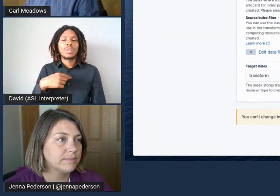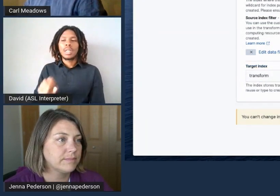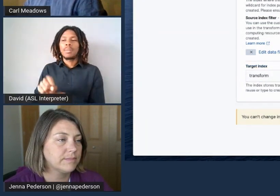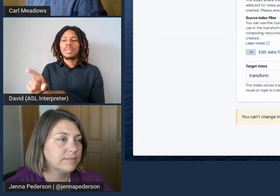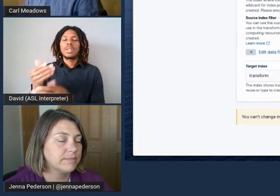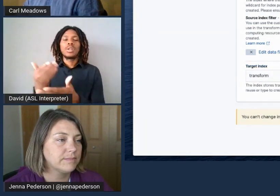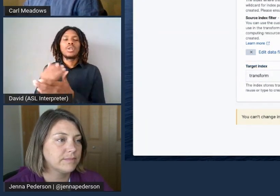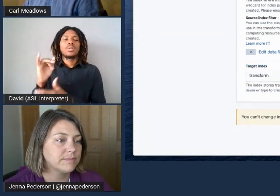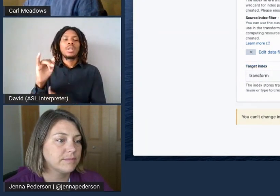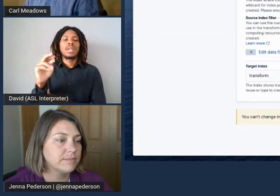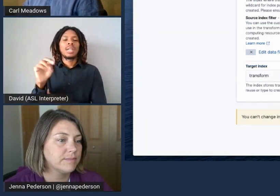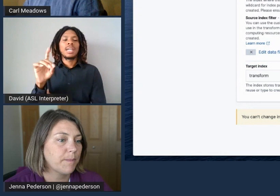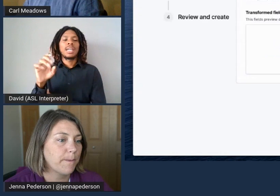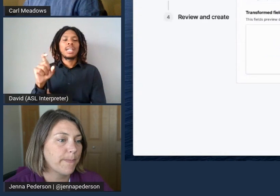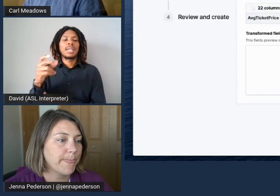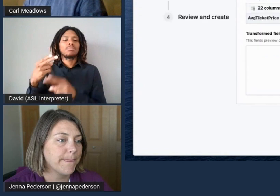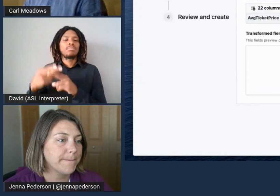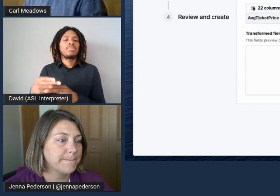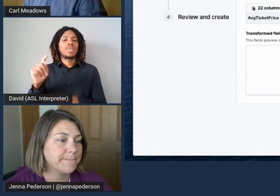called transform.